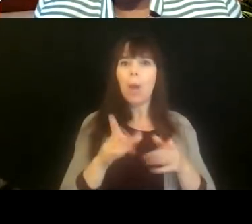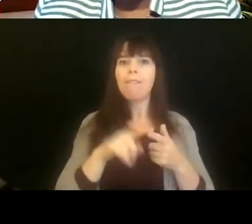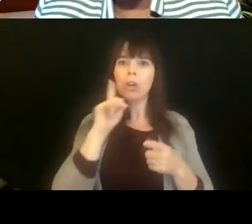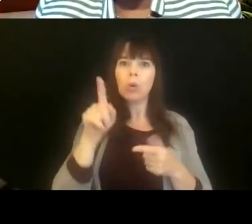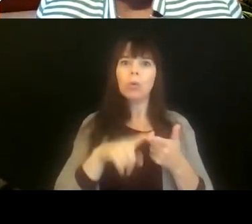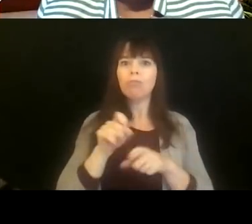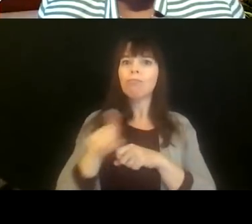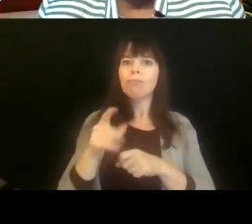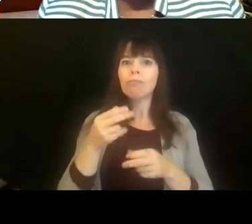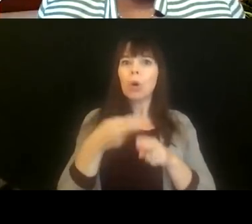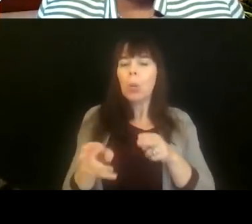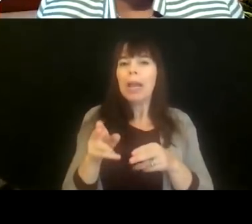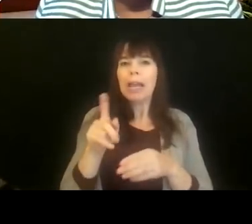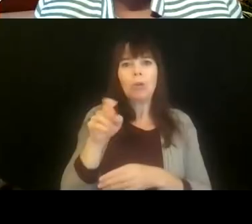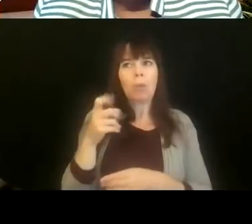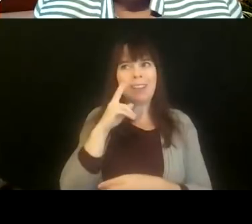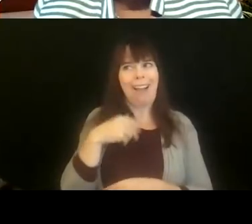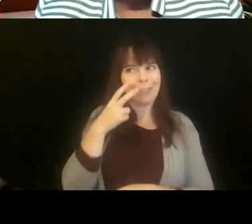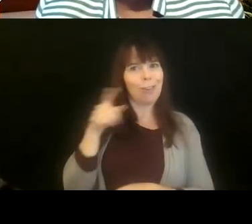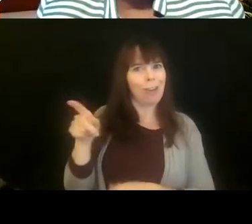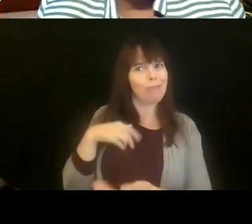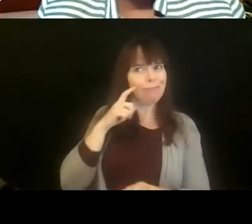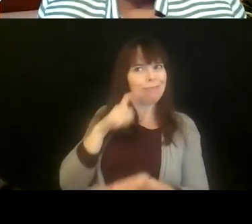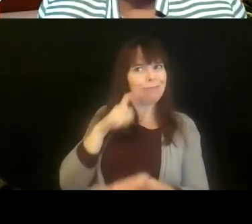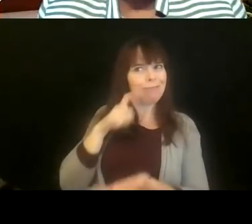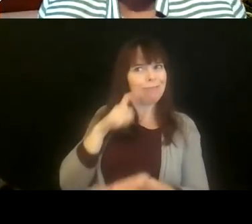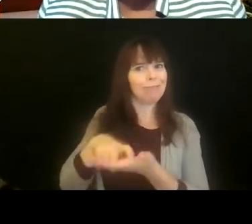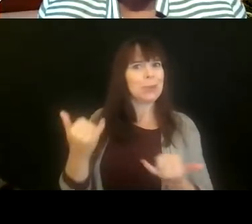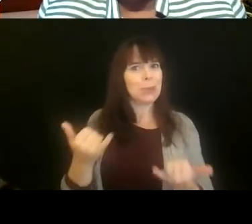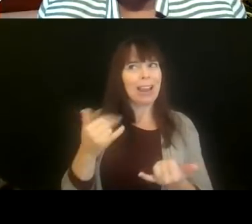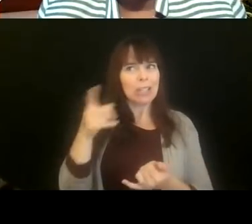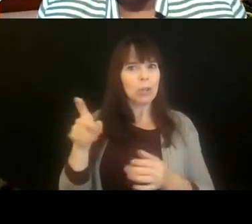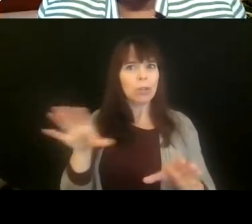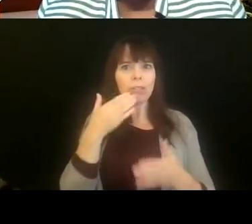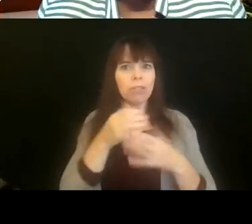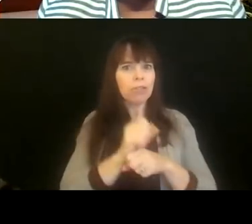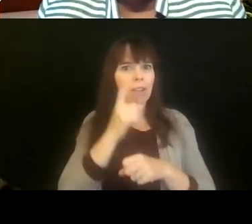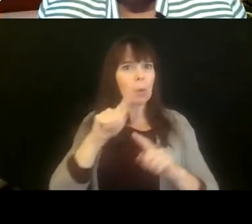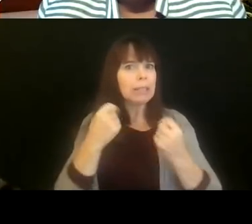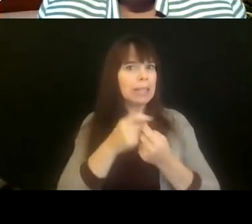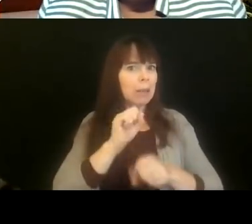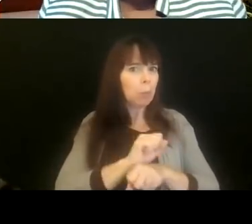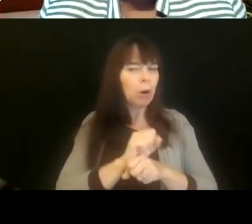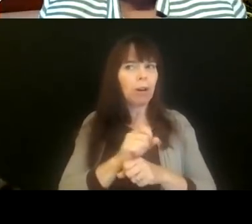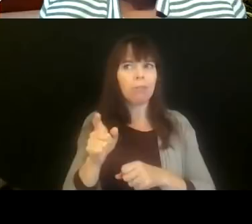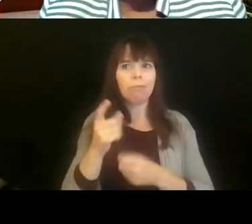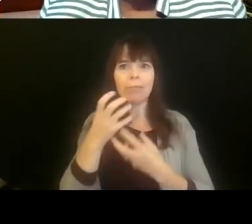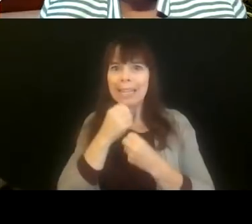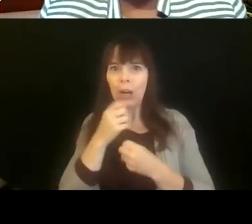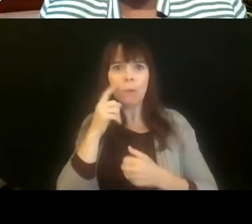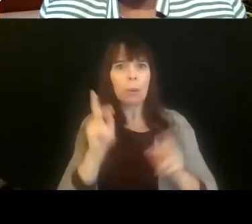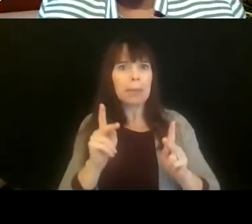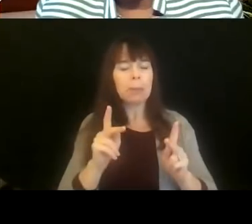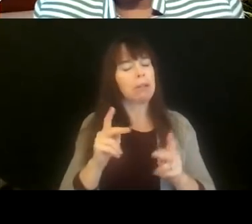quick note to say, I saw you today. I saw you exhibiting teamwork. I saw you caring. So take